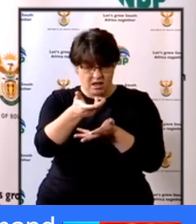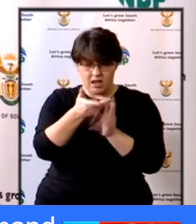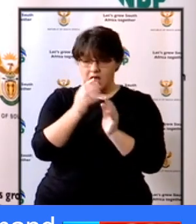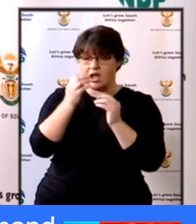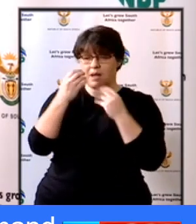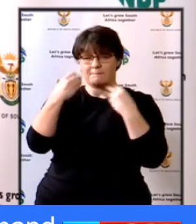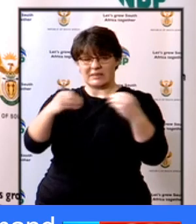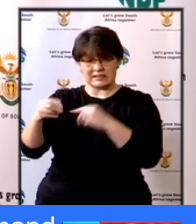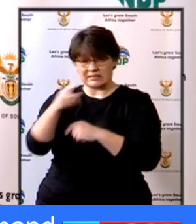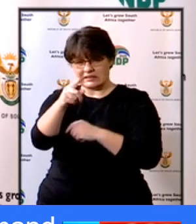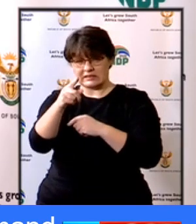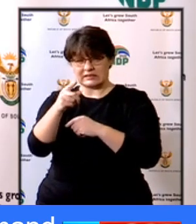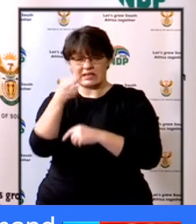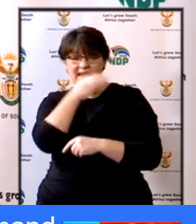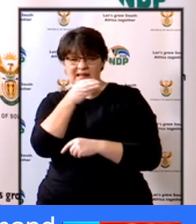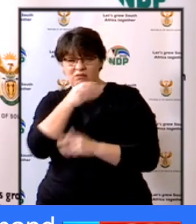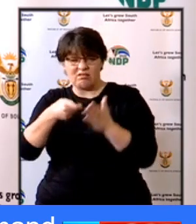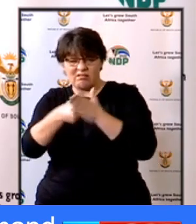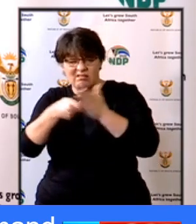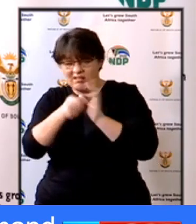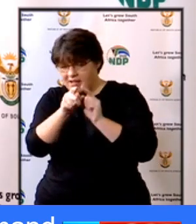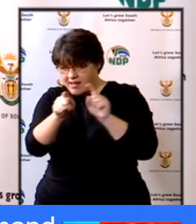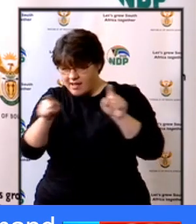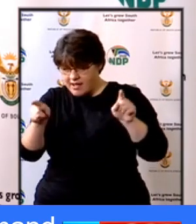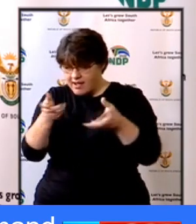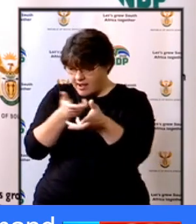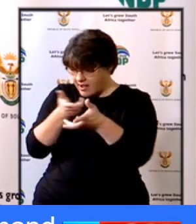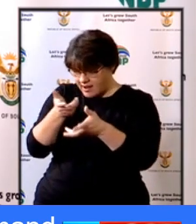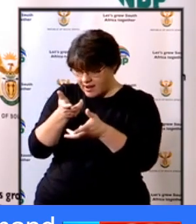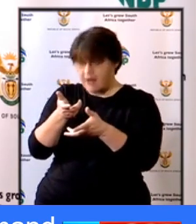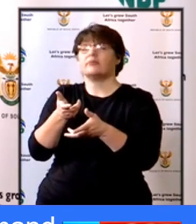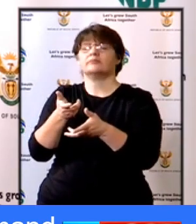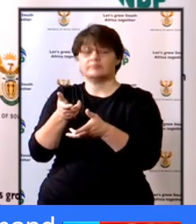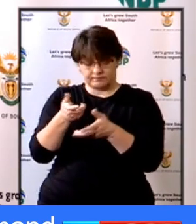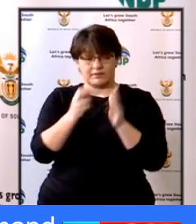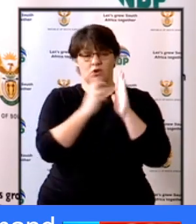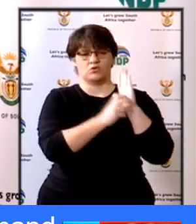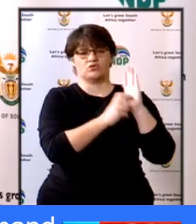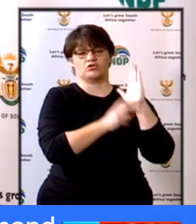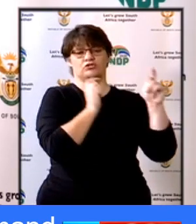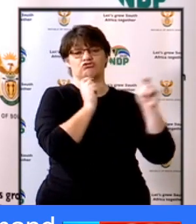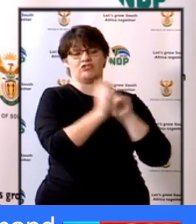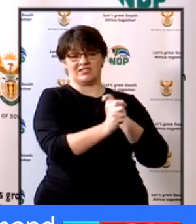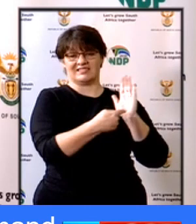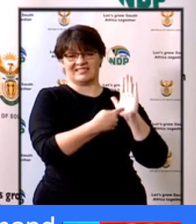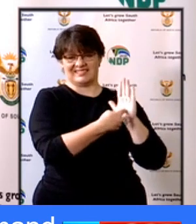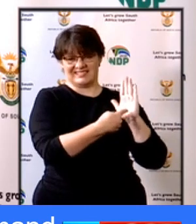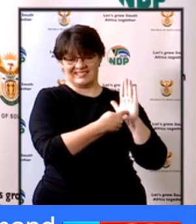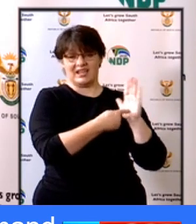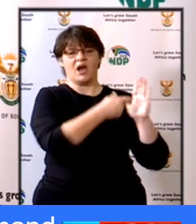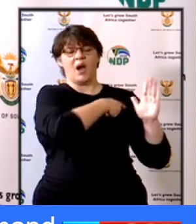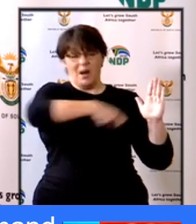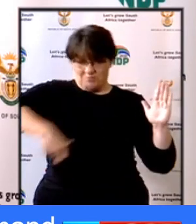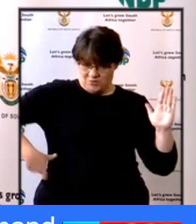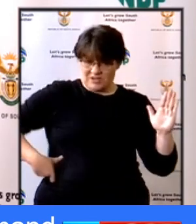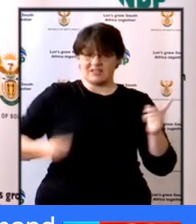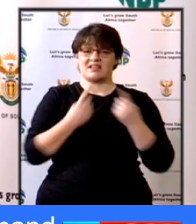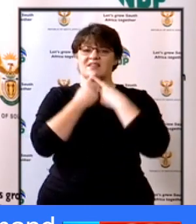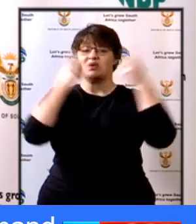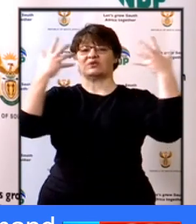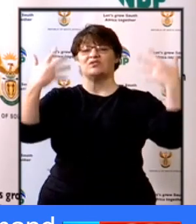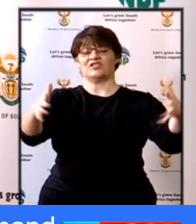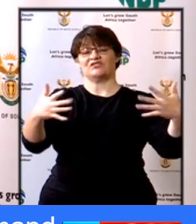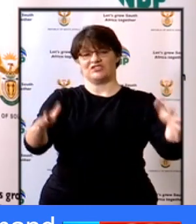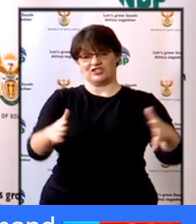industry, We are able to announce in the regulations the detail that the President had spoken of